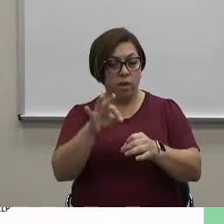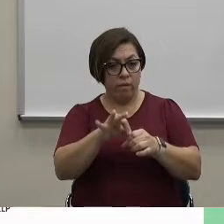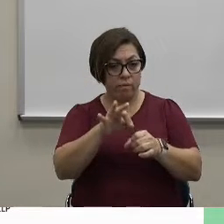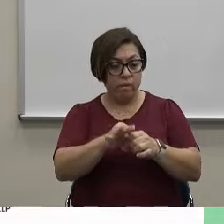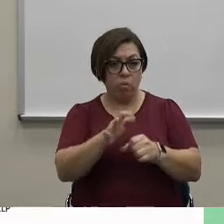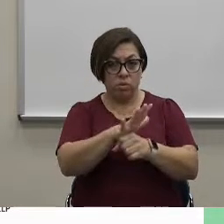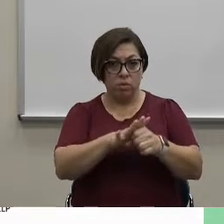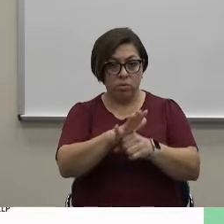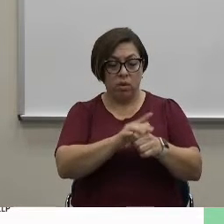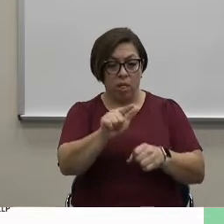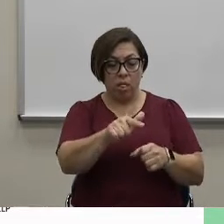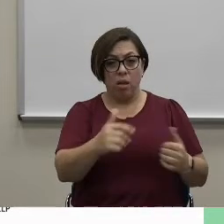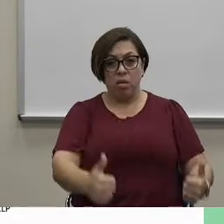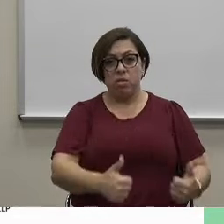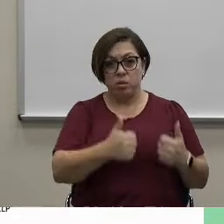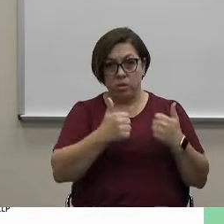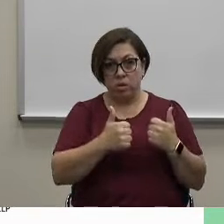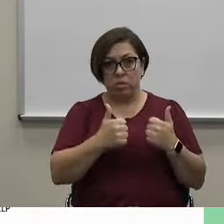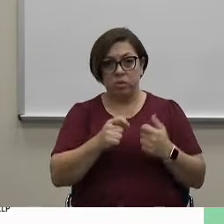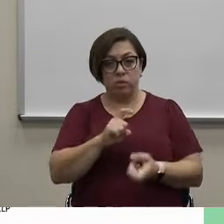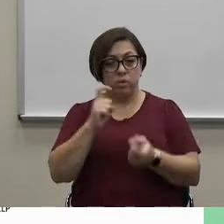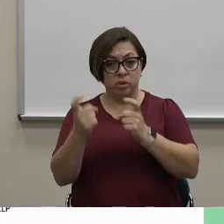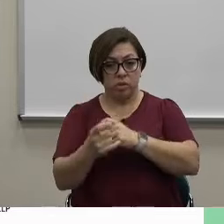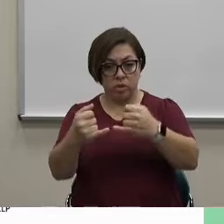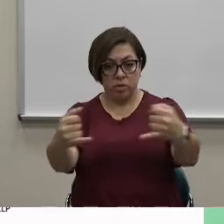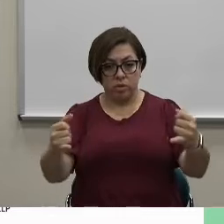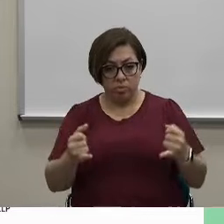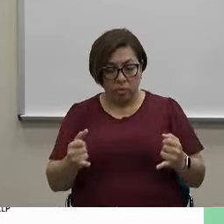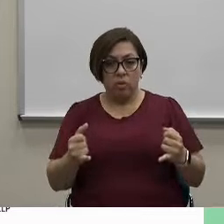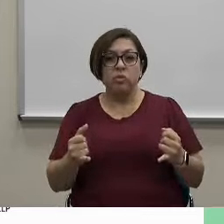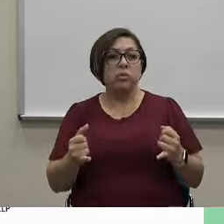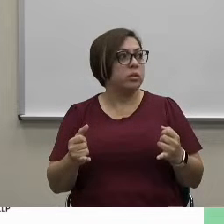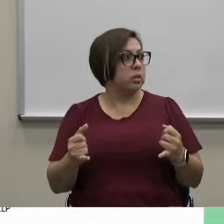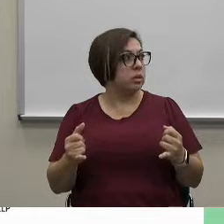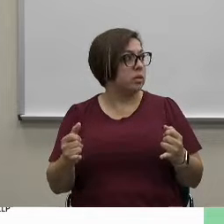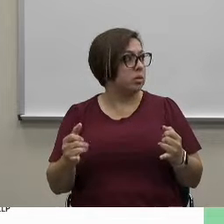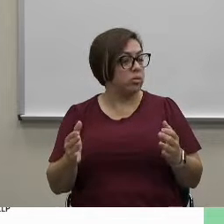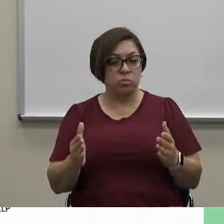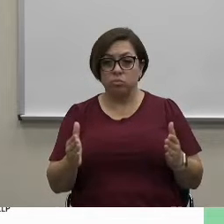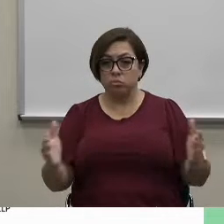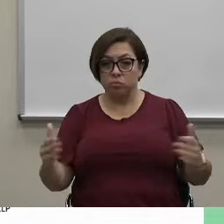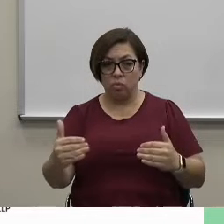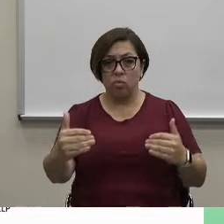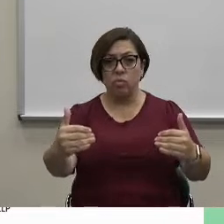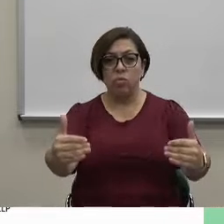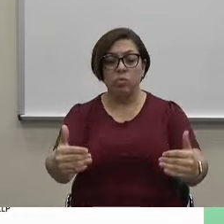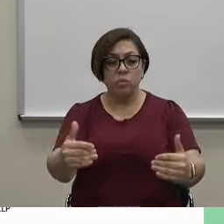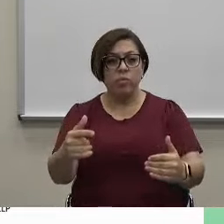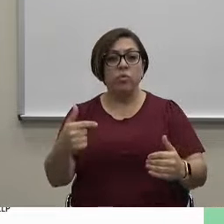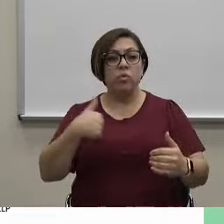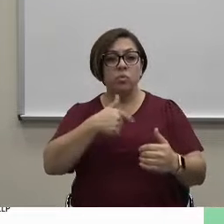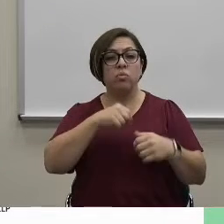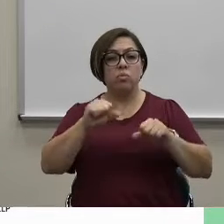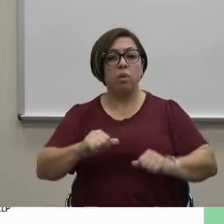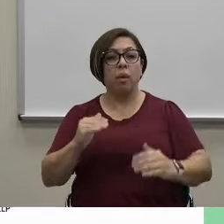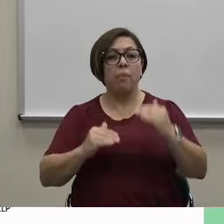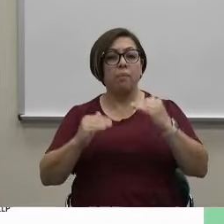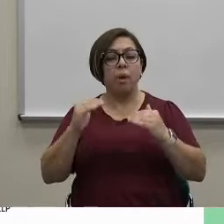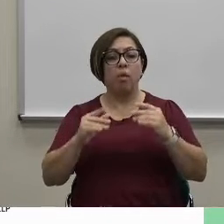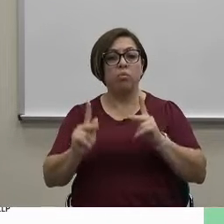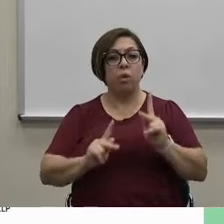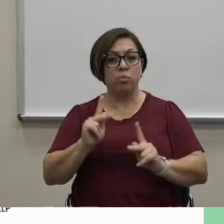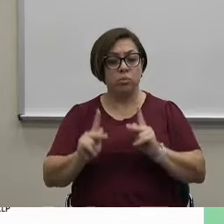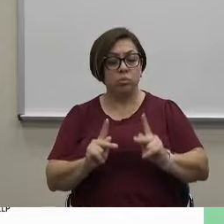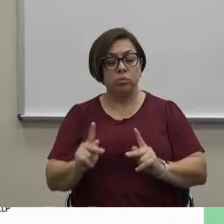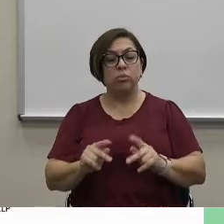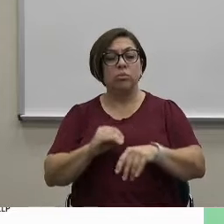And so when we are changing boundaries and moving boundary lines around in order to balance population, ultimately what we are